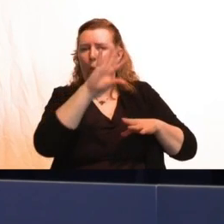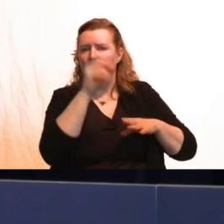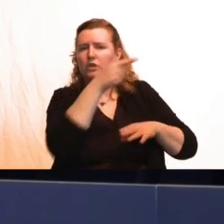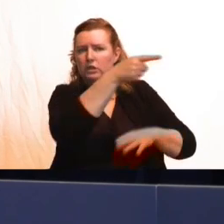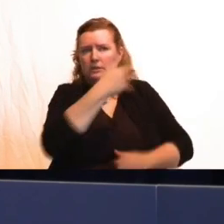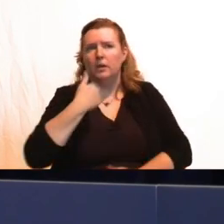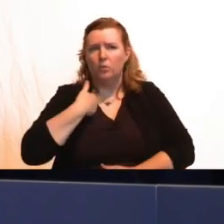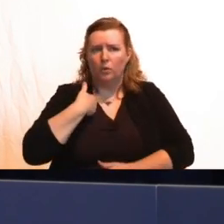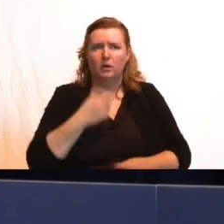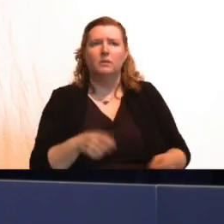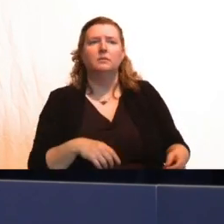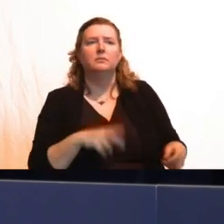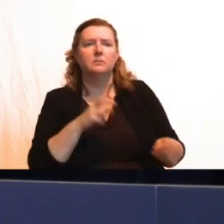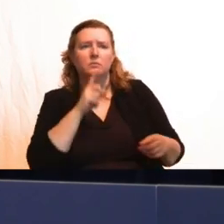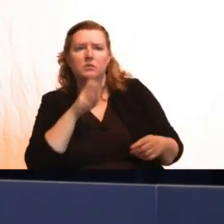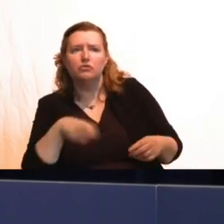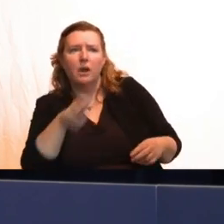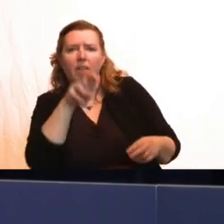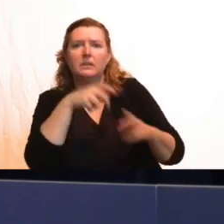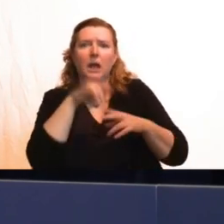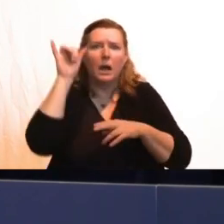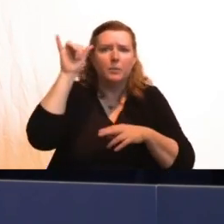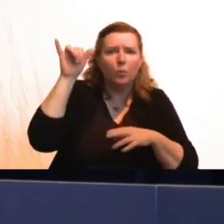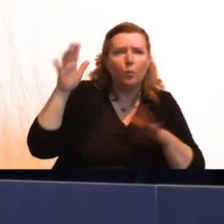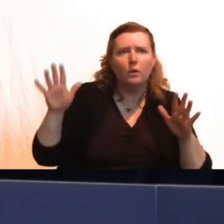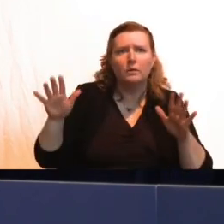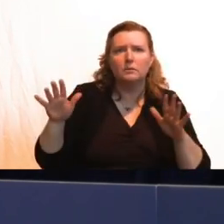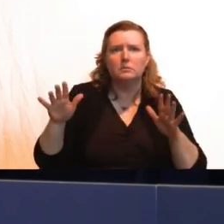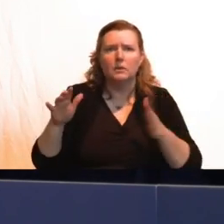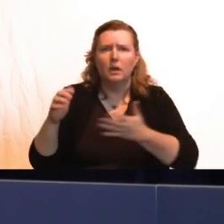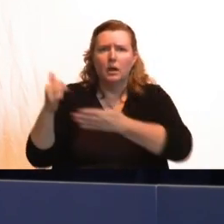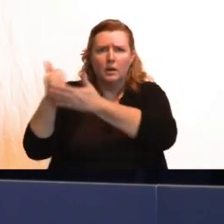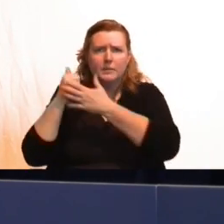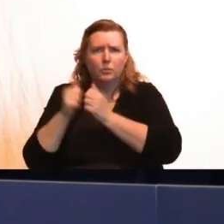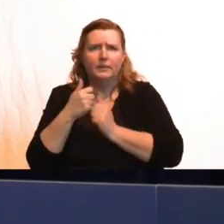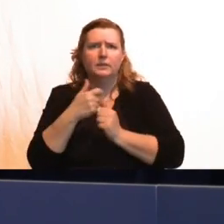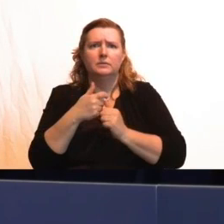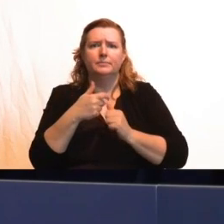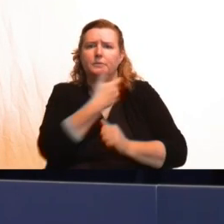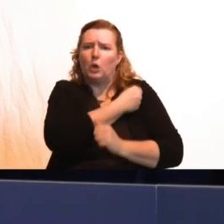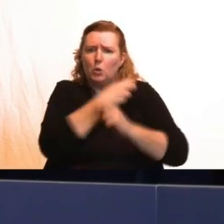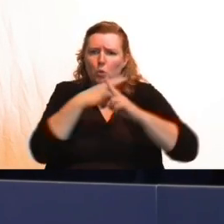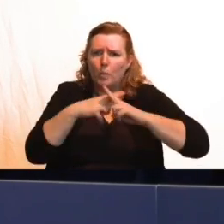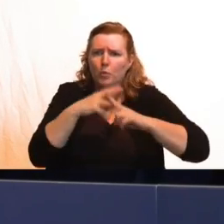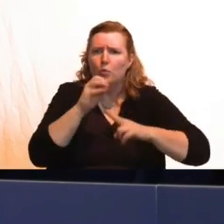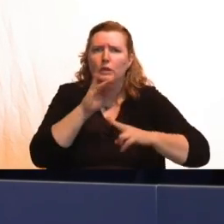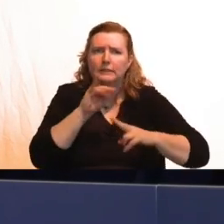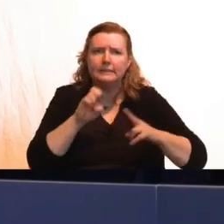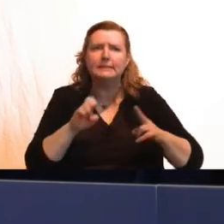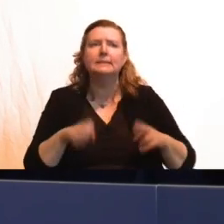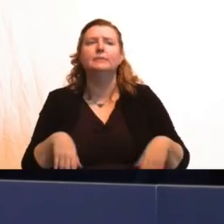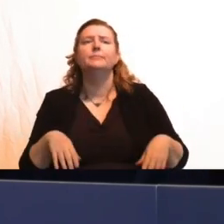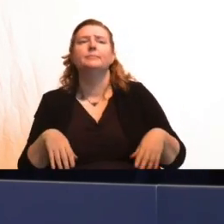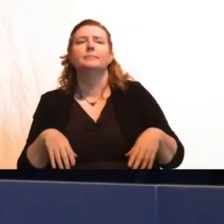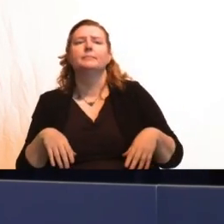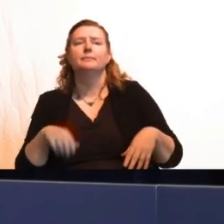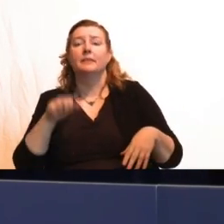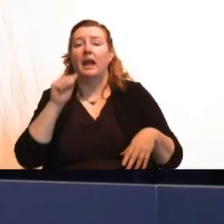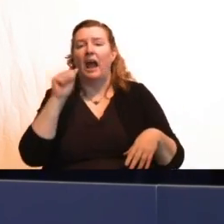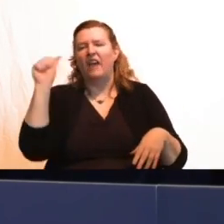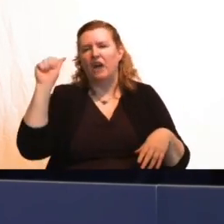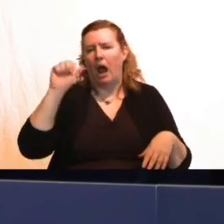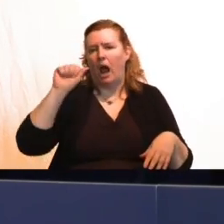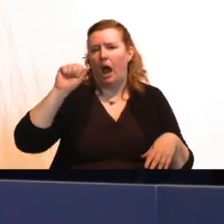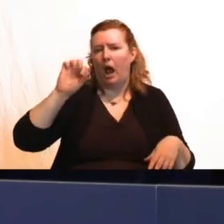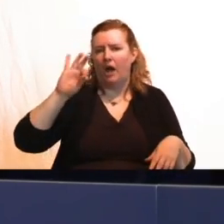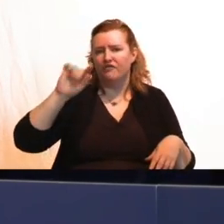immunizations of Afghan refugees at the Joint Base. And they remained vigilant every single day, keeping a